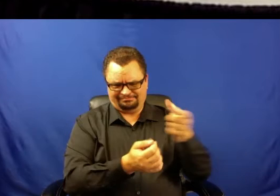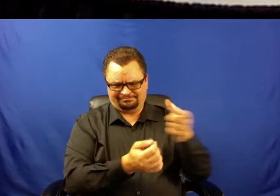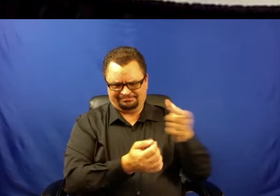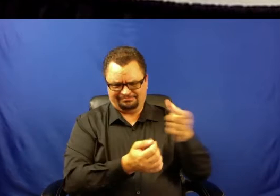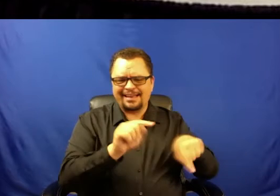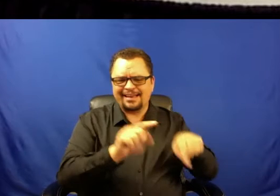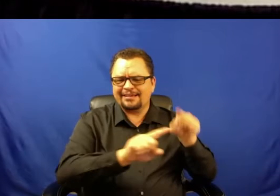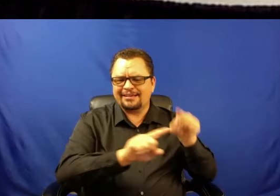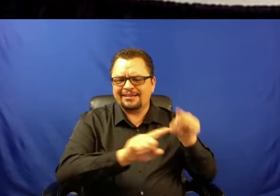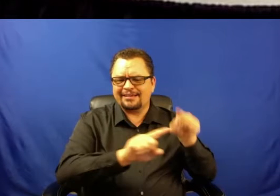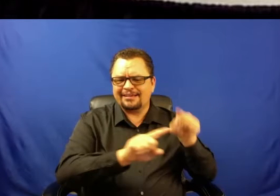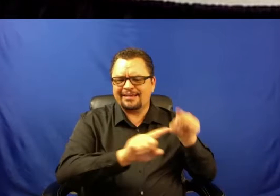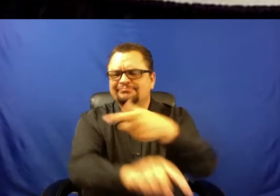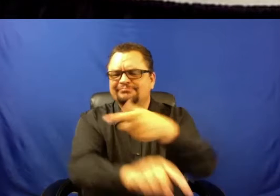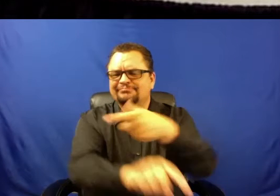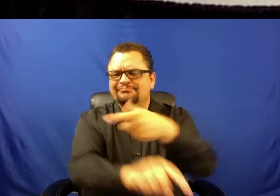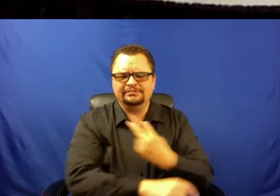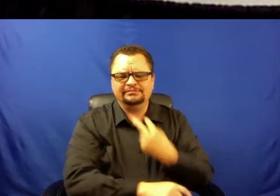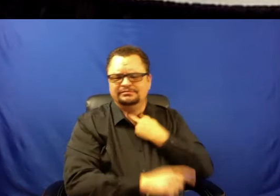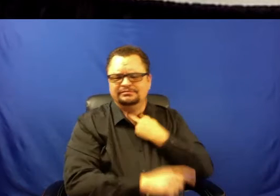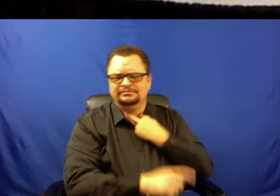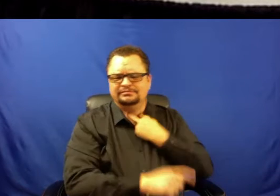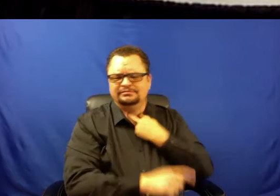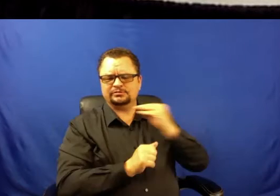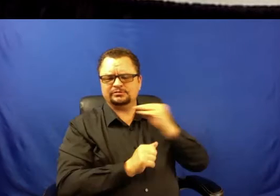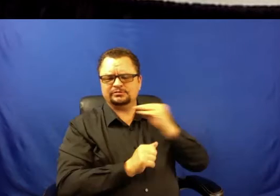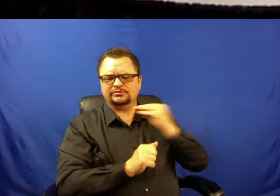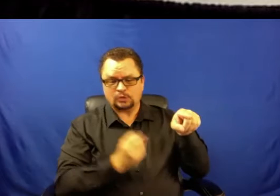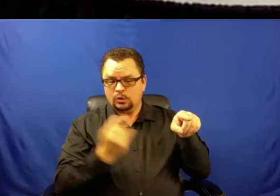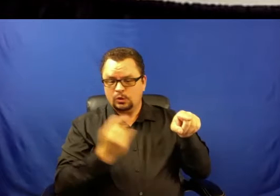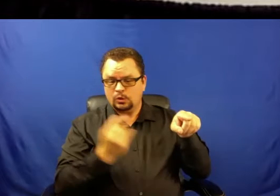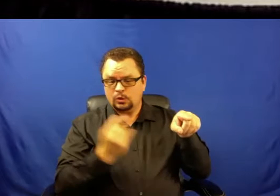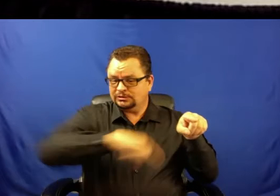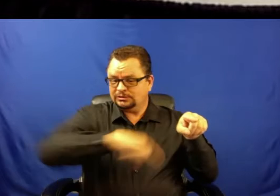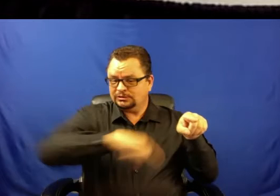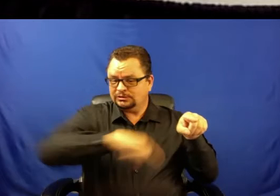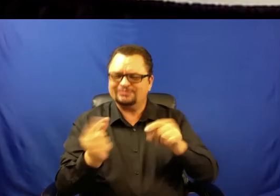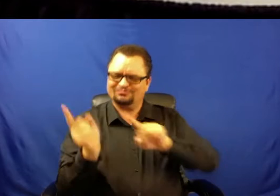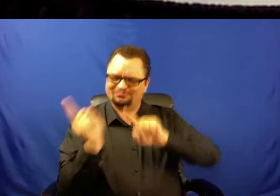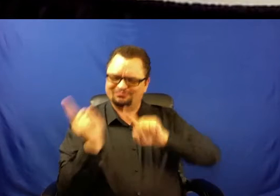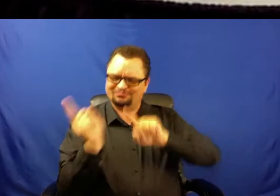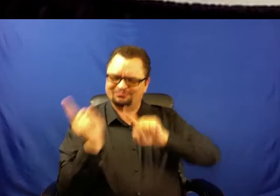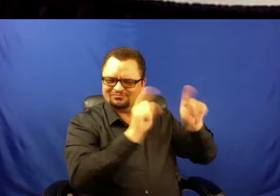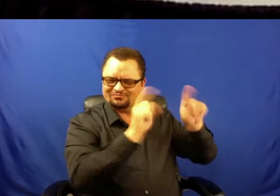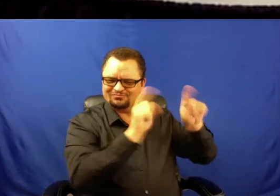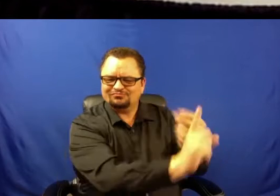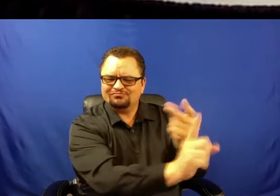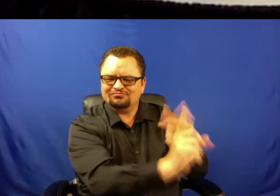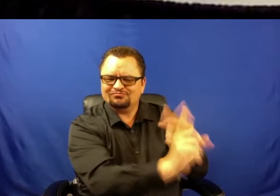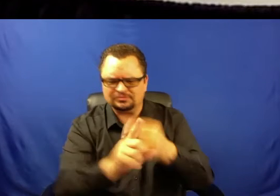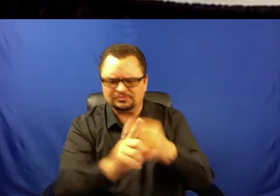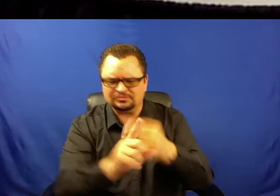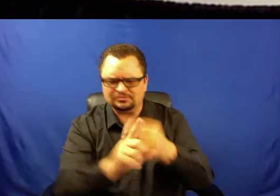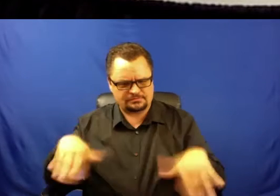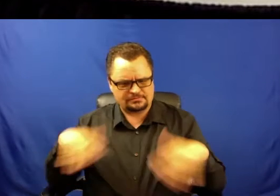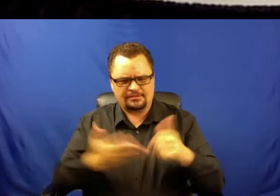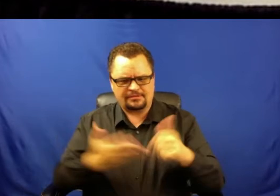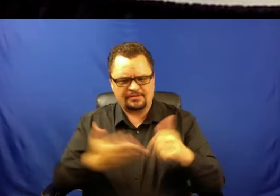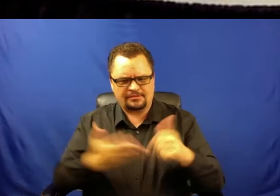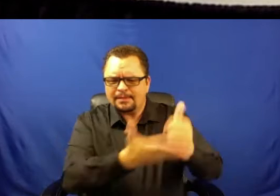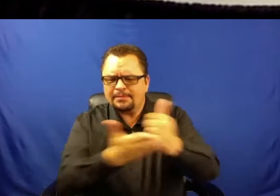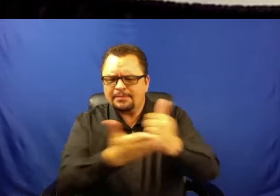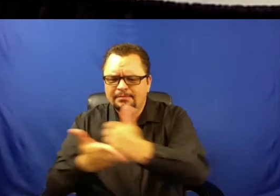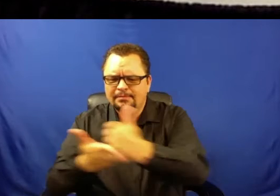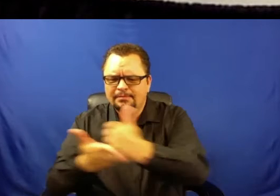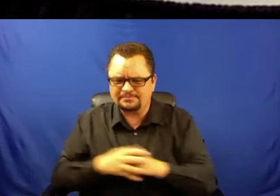some feedback and just how wonderful this team is and knowing that this service is available